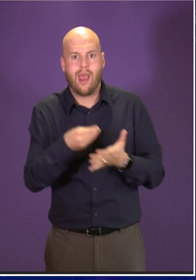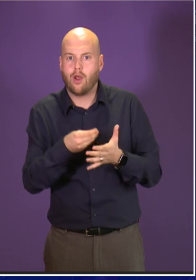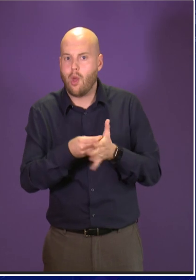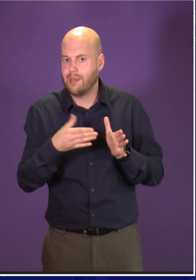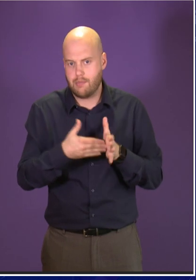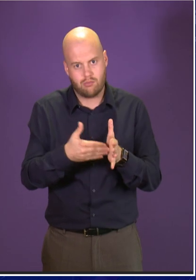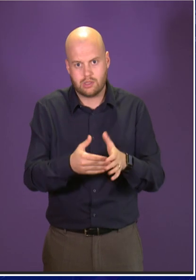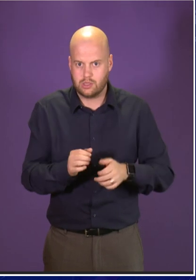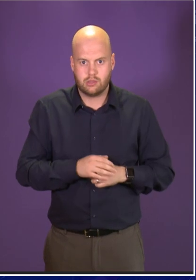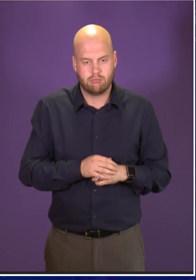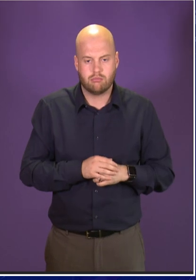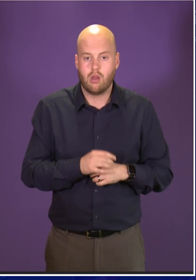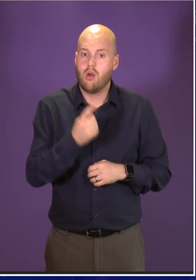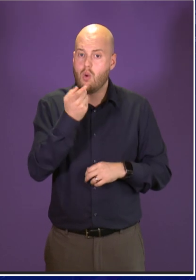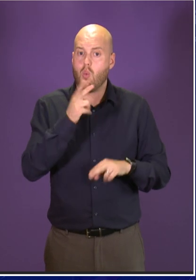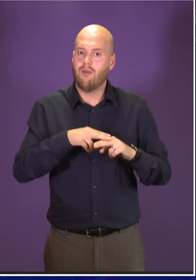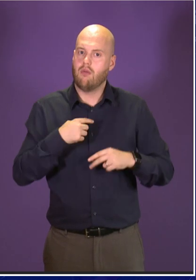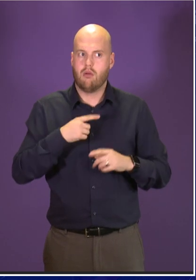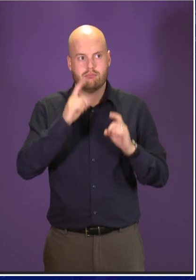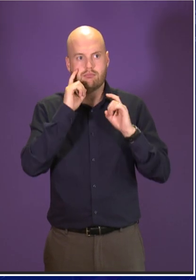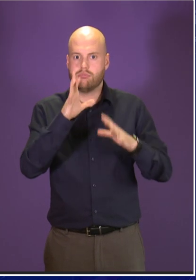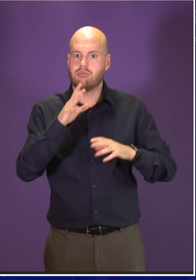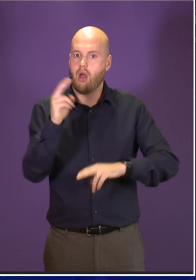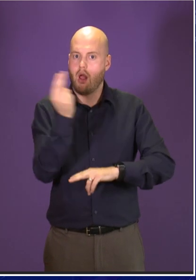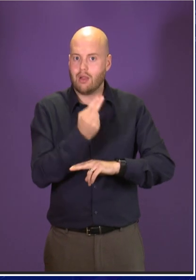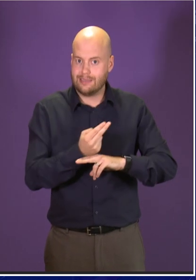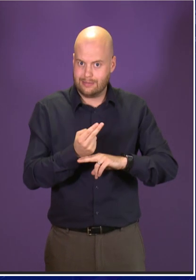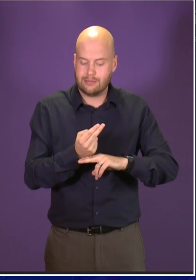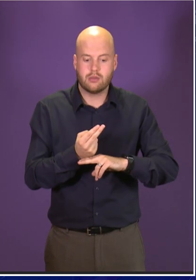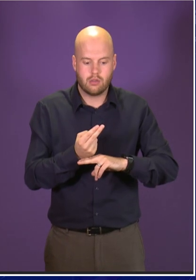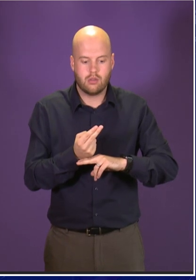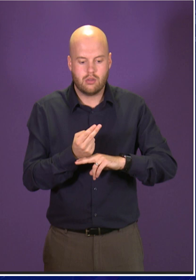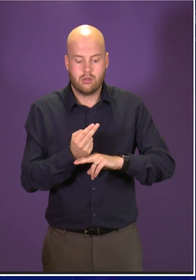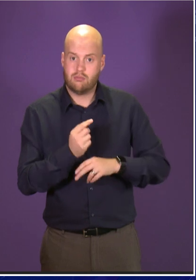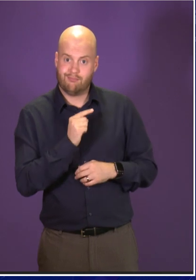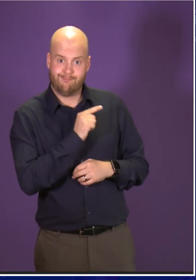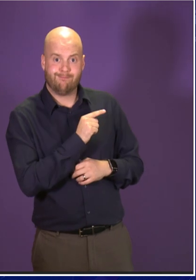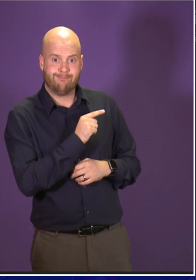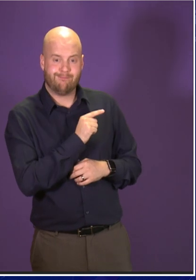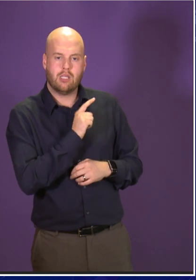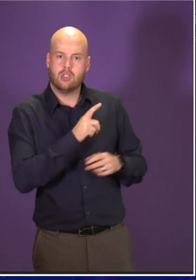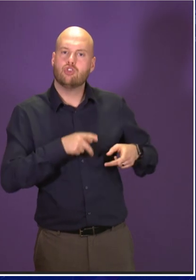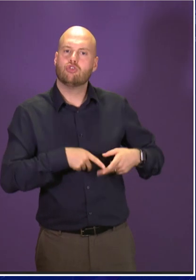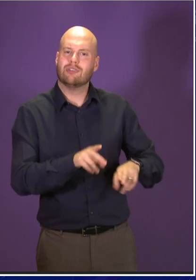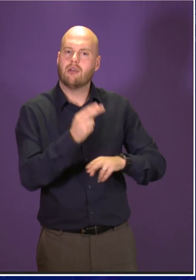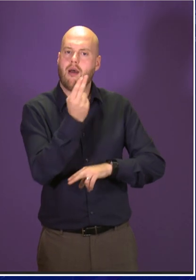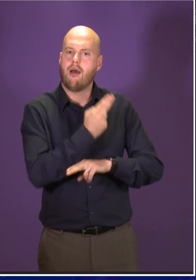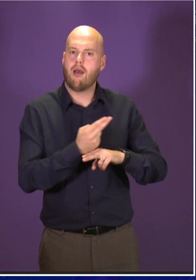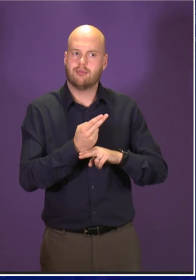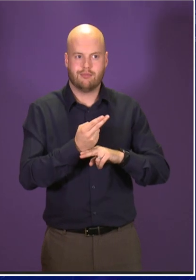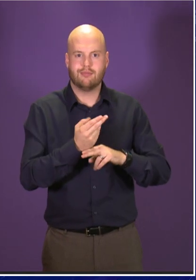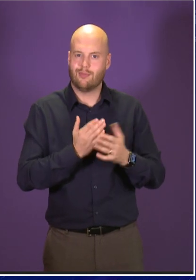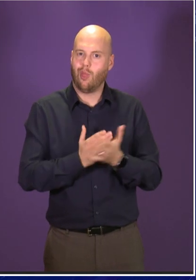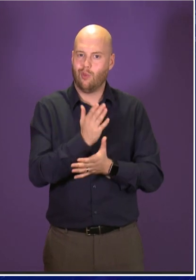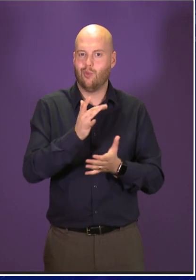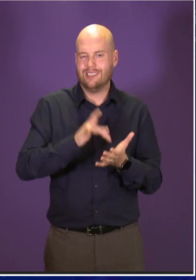our most prominent artists, Alshan Fart Akavils, whose street art is scattered throughout the city of Lisbon